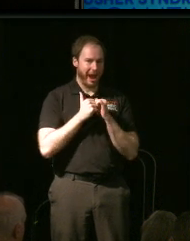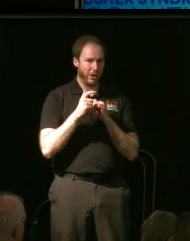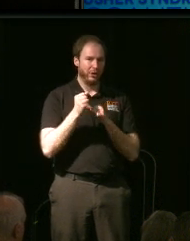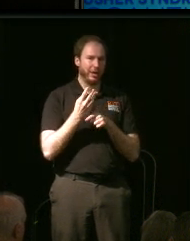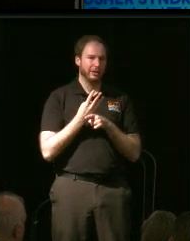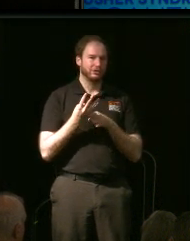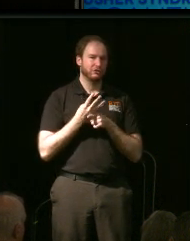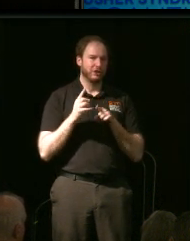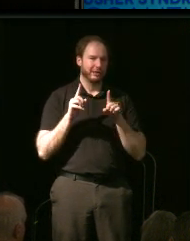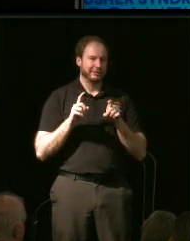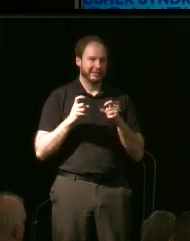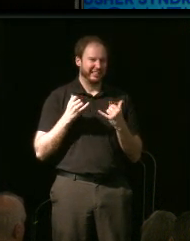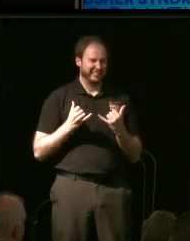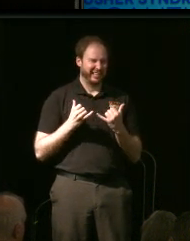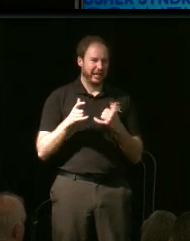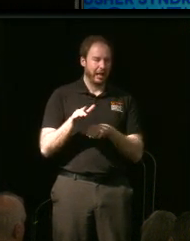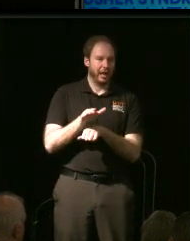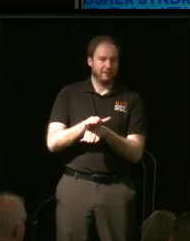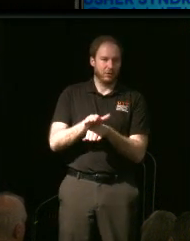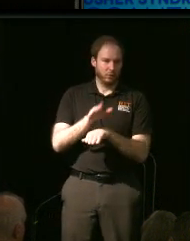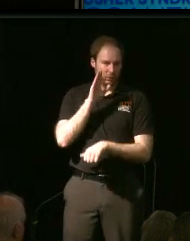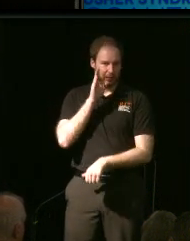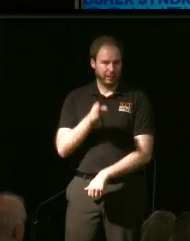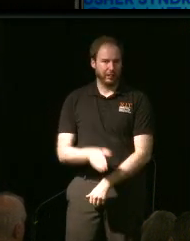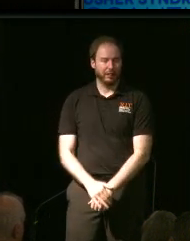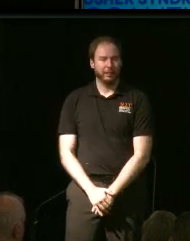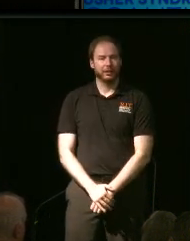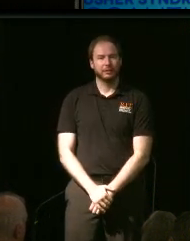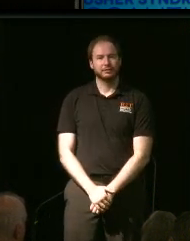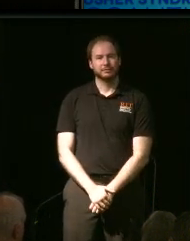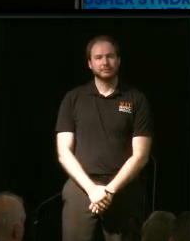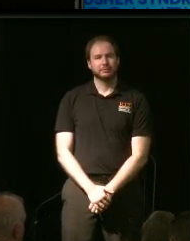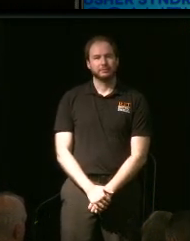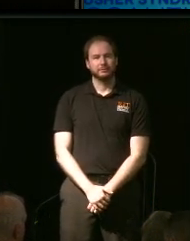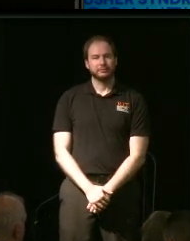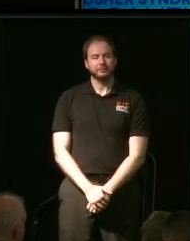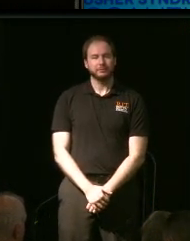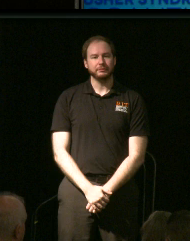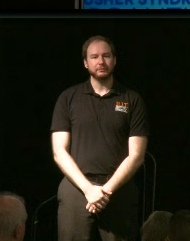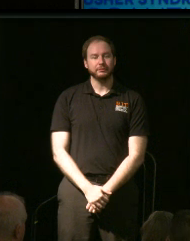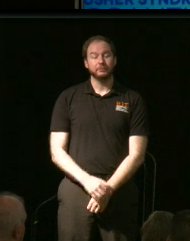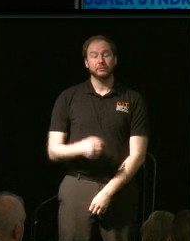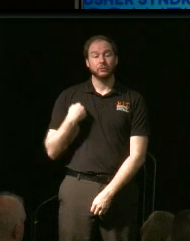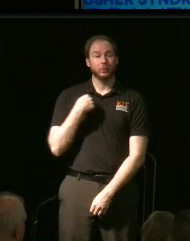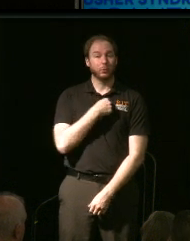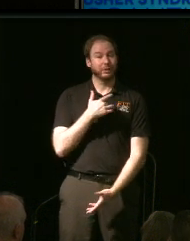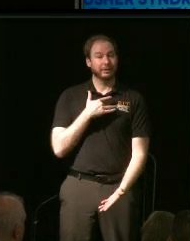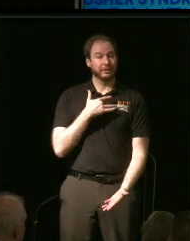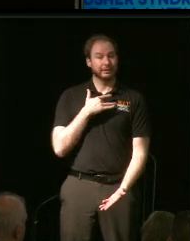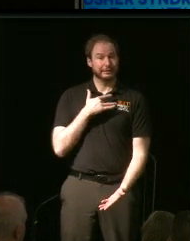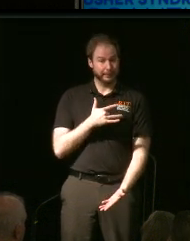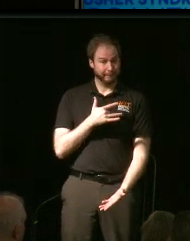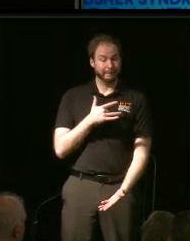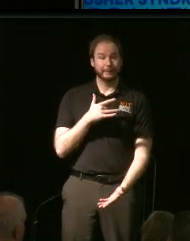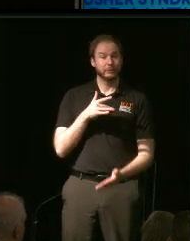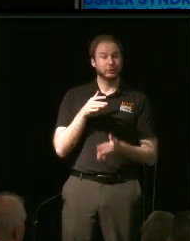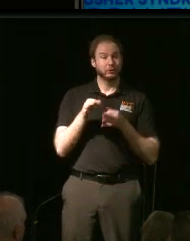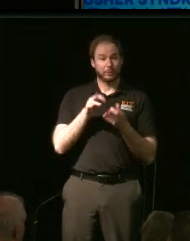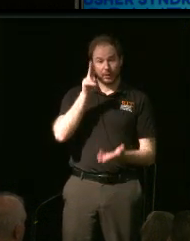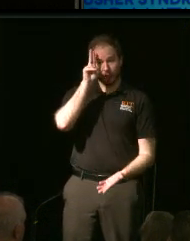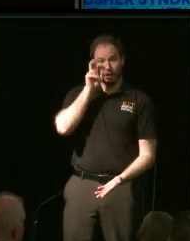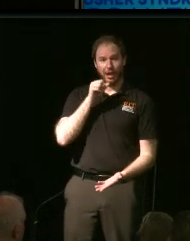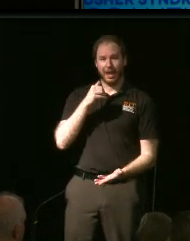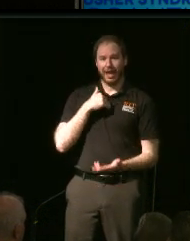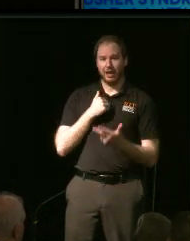today, later this afternoon. So we typically talk about Usher having